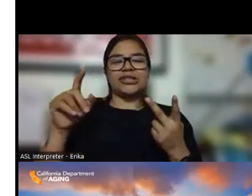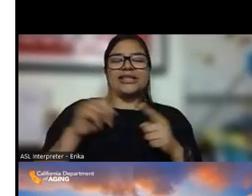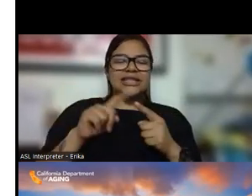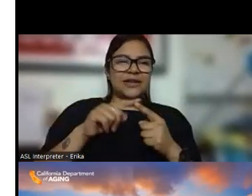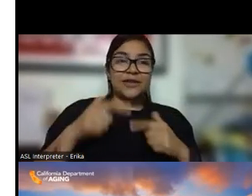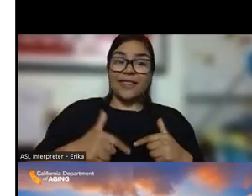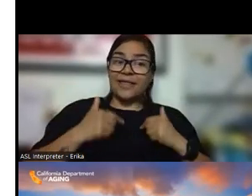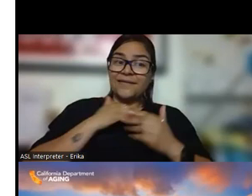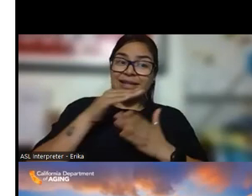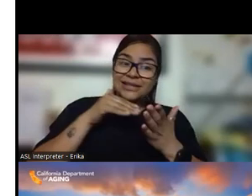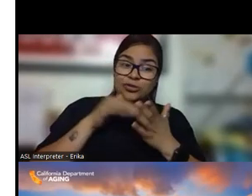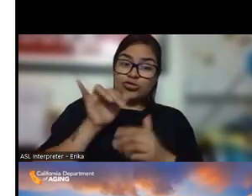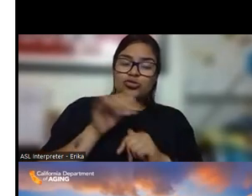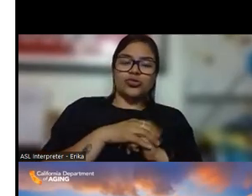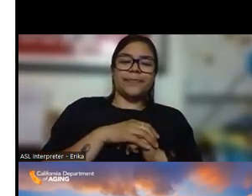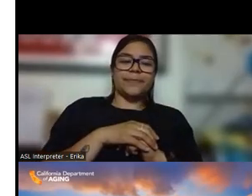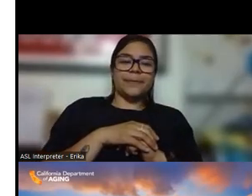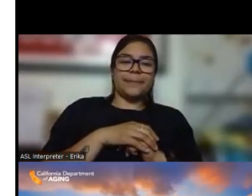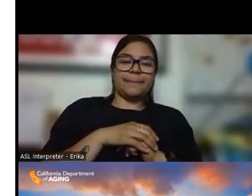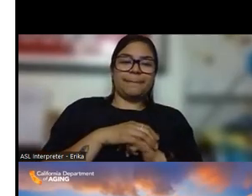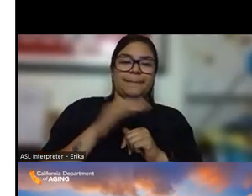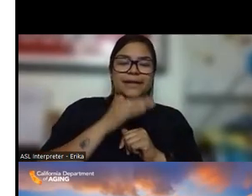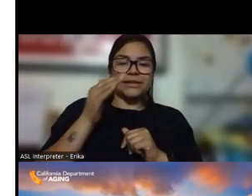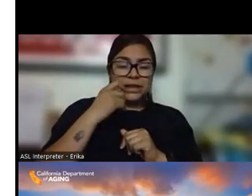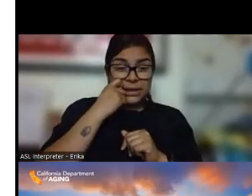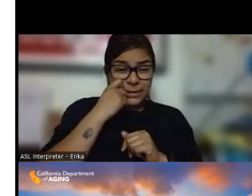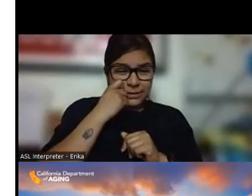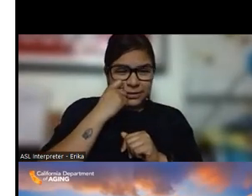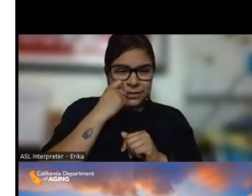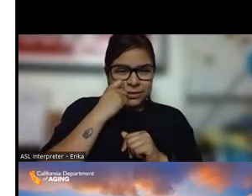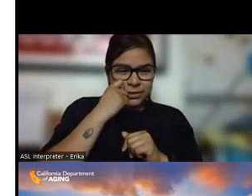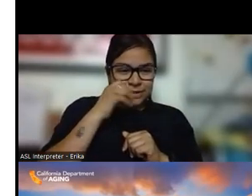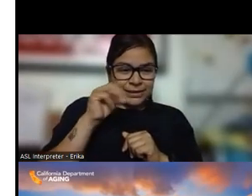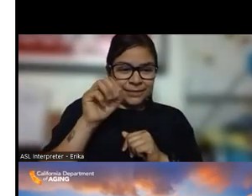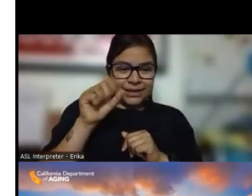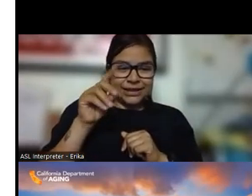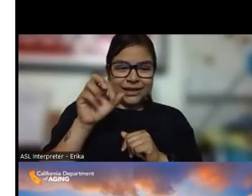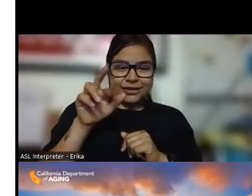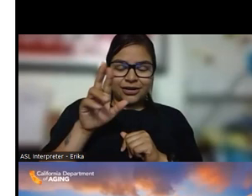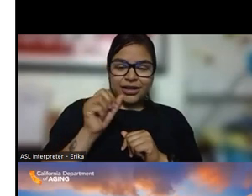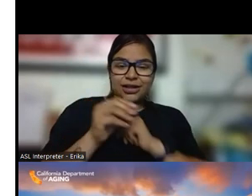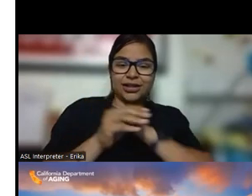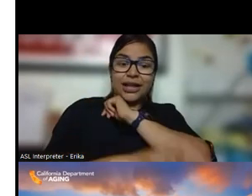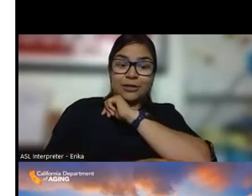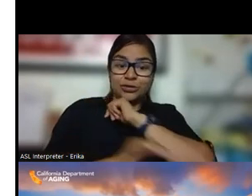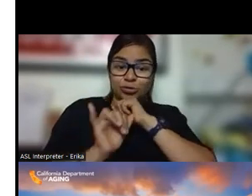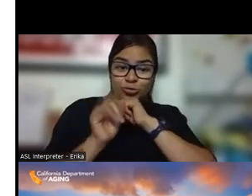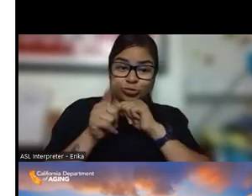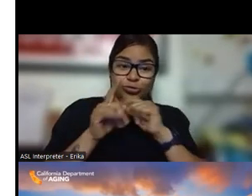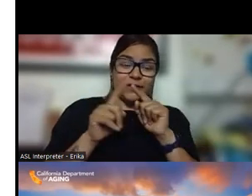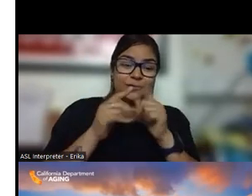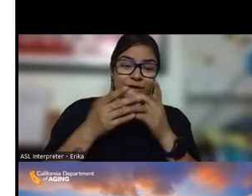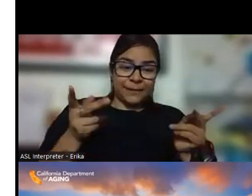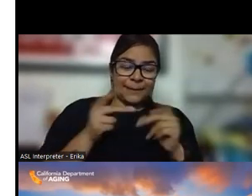smaller CBOs. And I'll show you the next slide. So Madera County on there. And one of the things that these applicants had